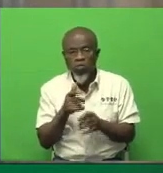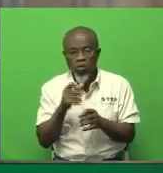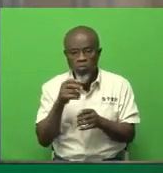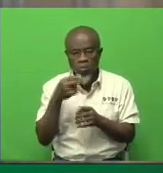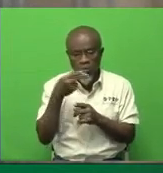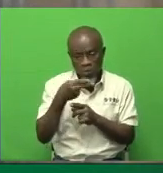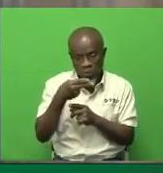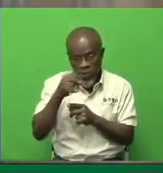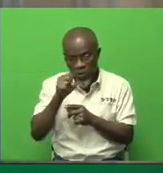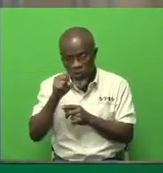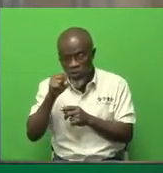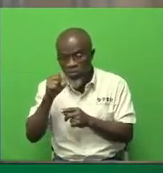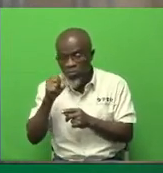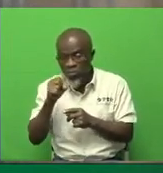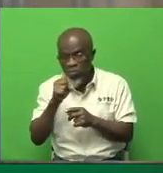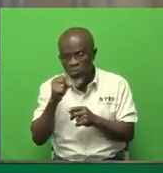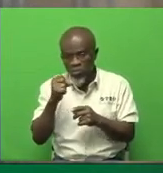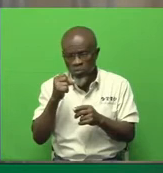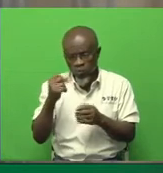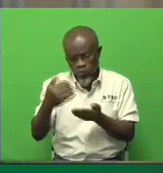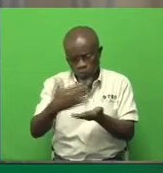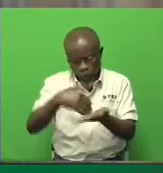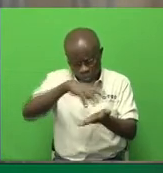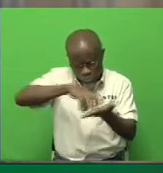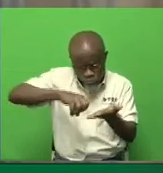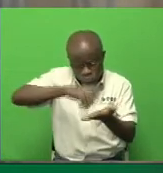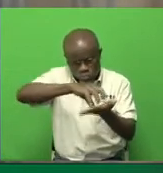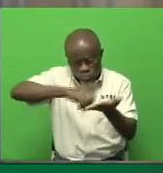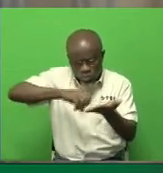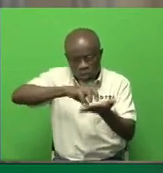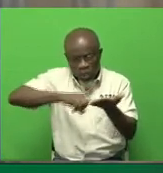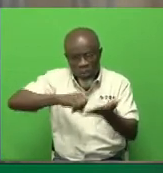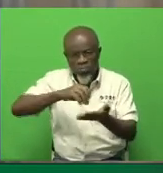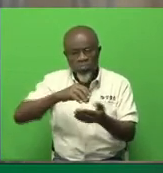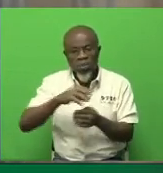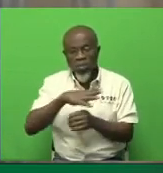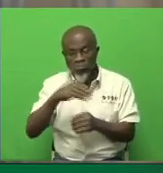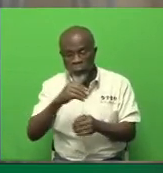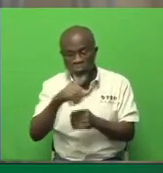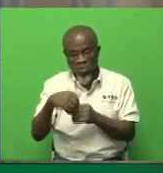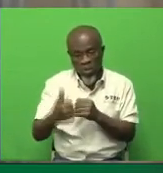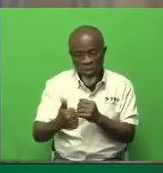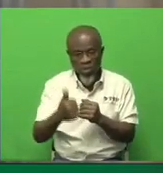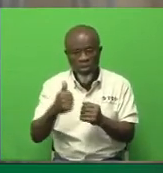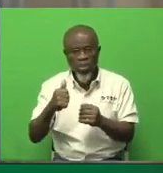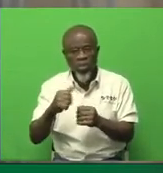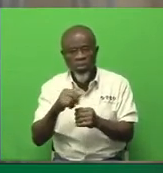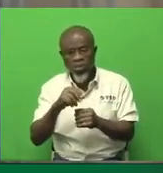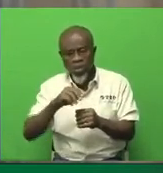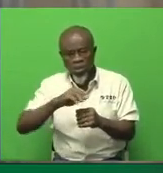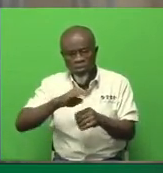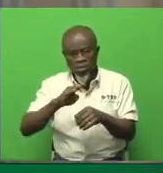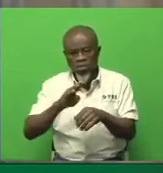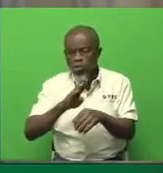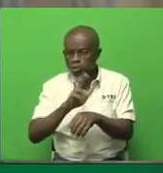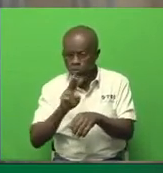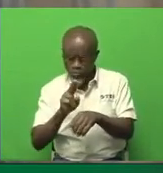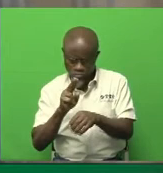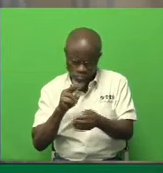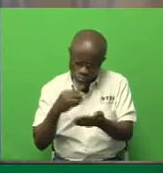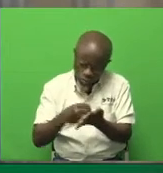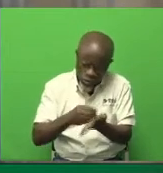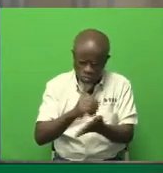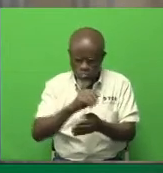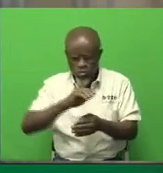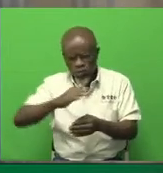imf's SDR allocation and other U.S denominated loans accessed over the last few years the Forex Reserve